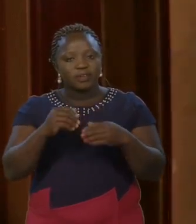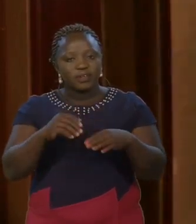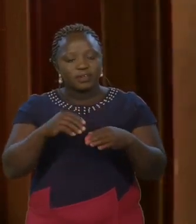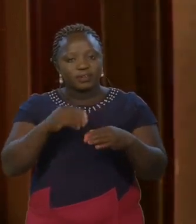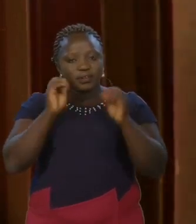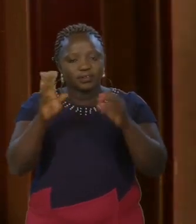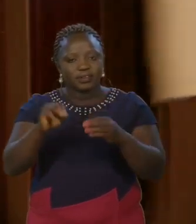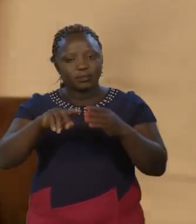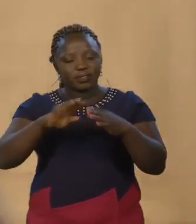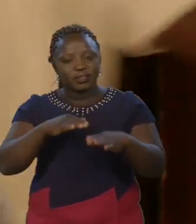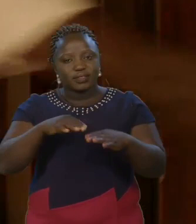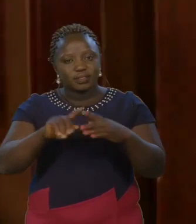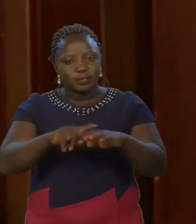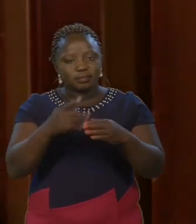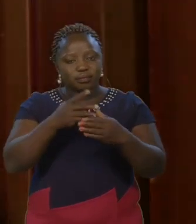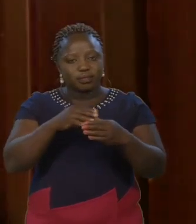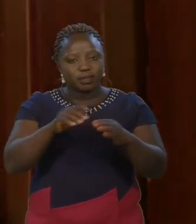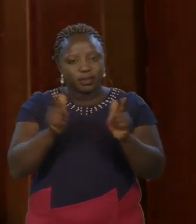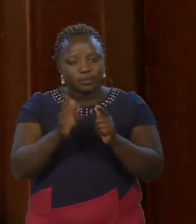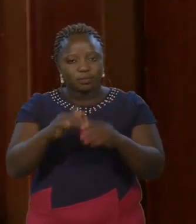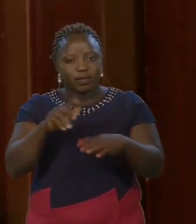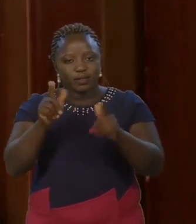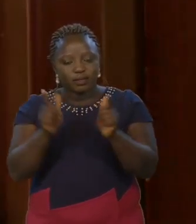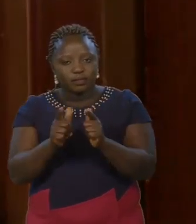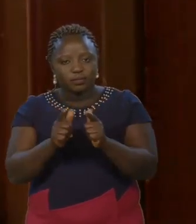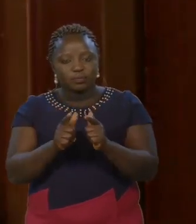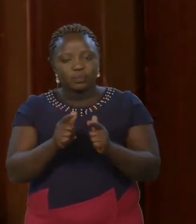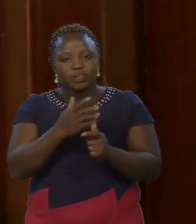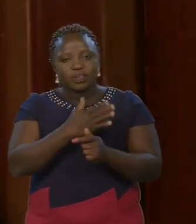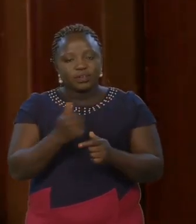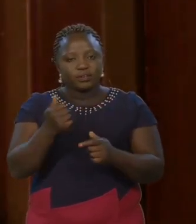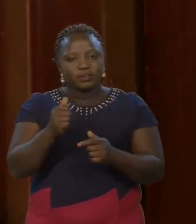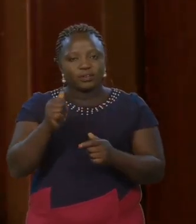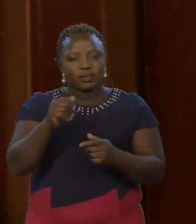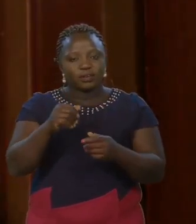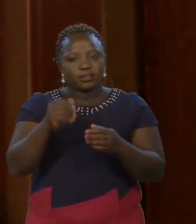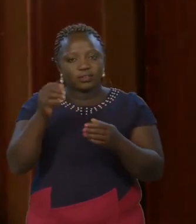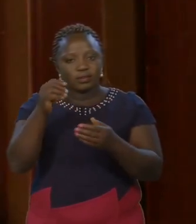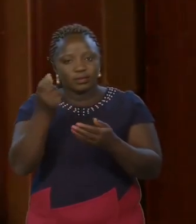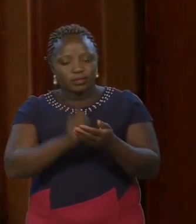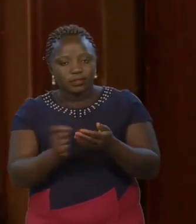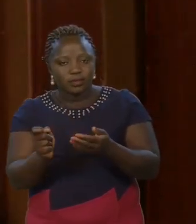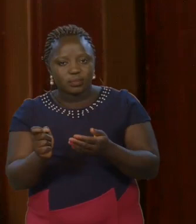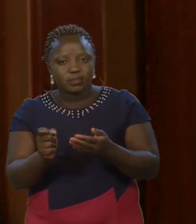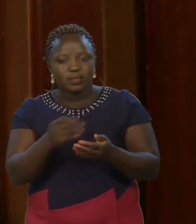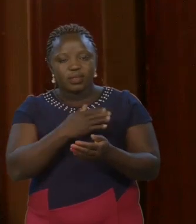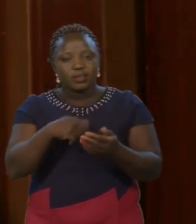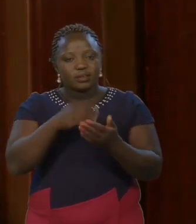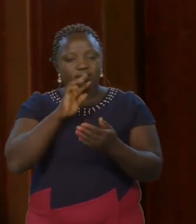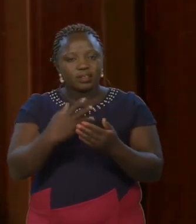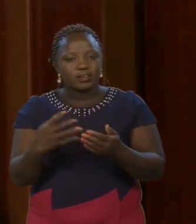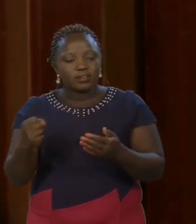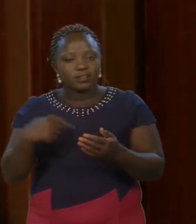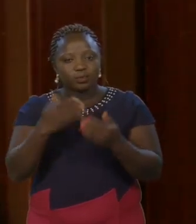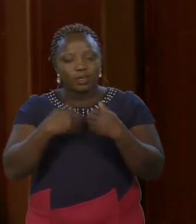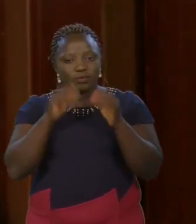we took it step by step, starting with HTML. And CSS, we've done JavaScript, PHP. Those are the